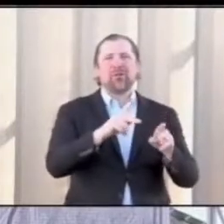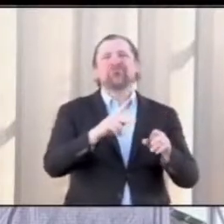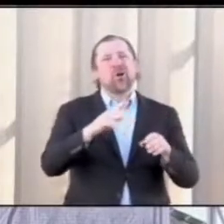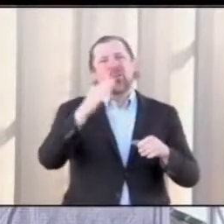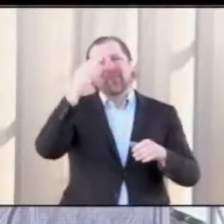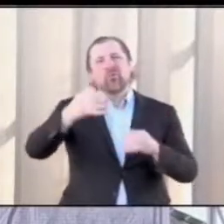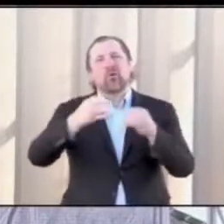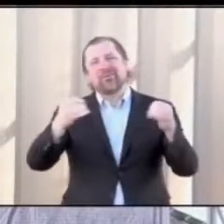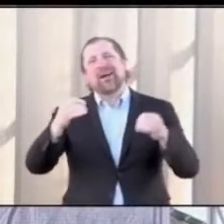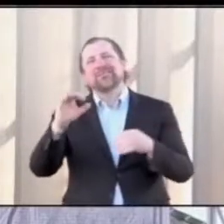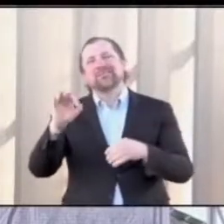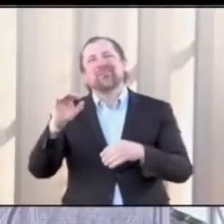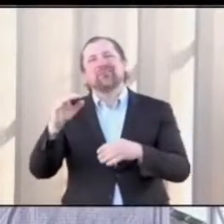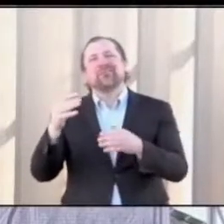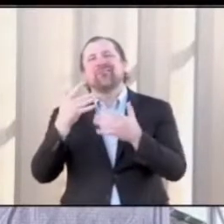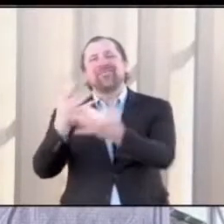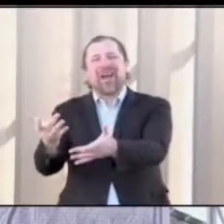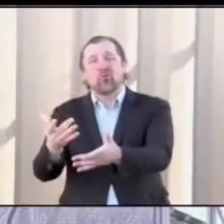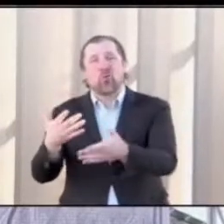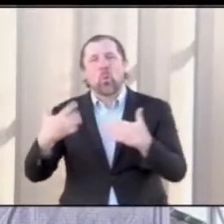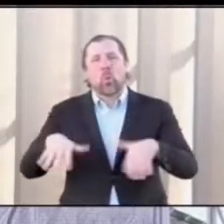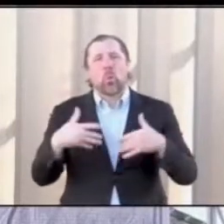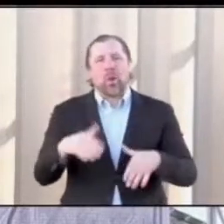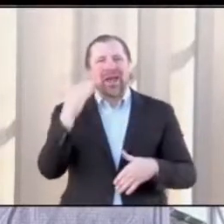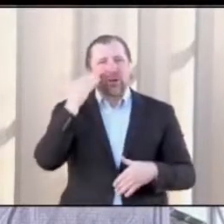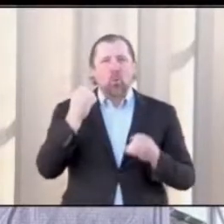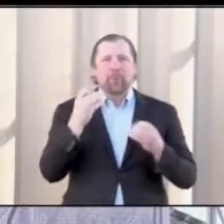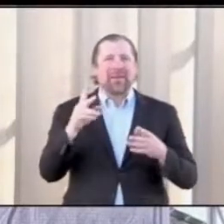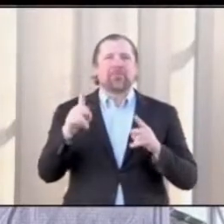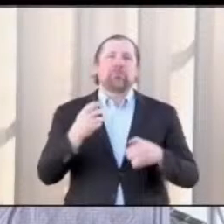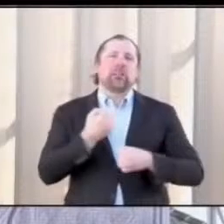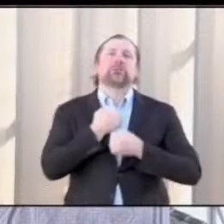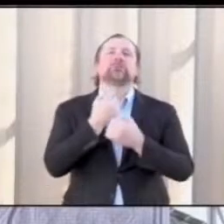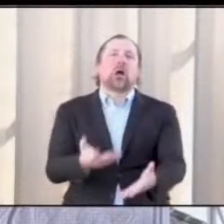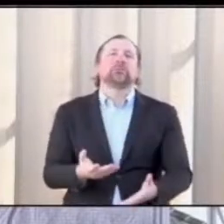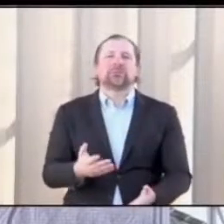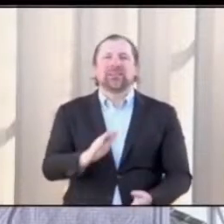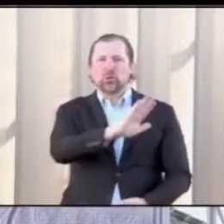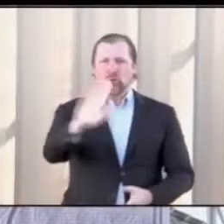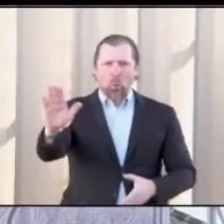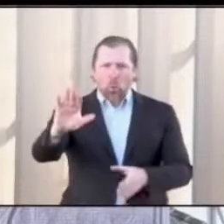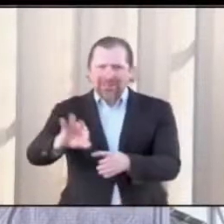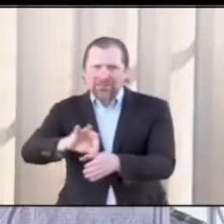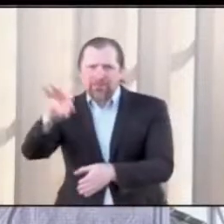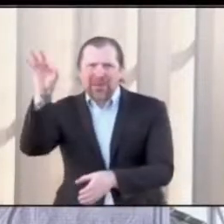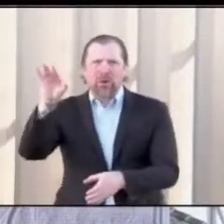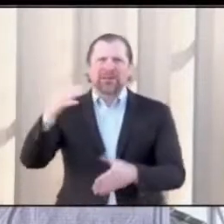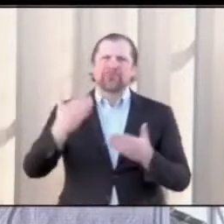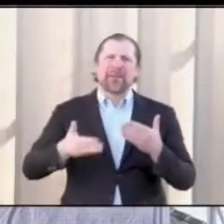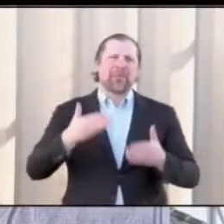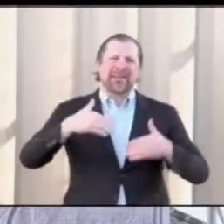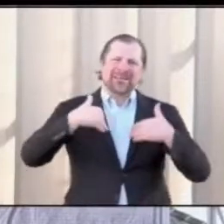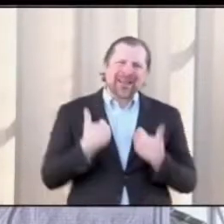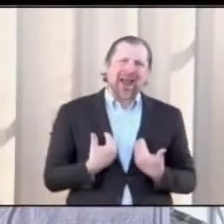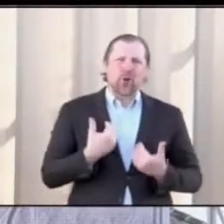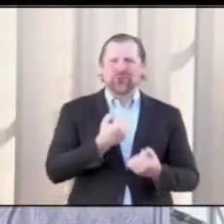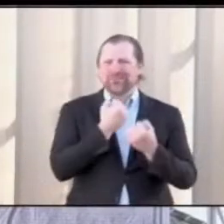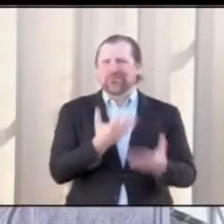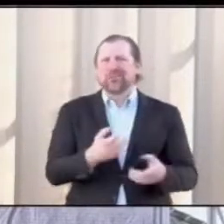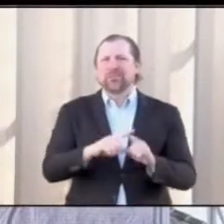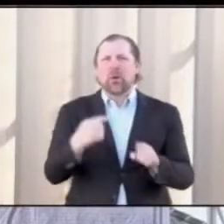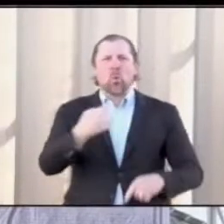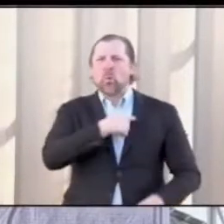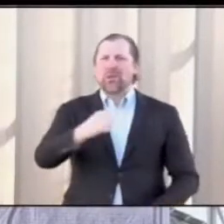front lines. I know many are tired. Your spirits may be weary, but we